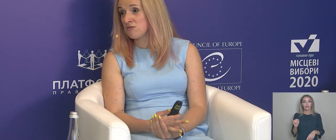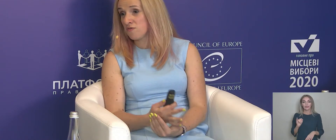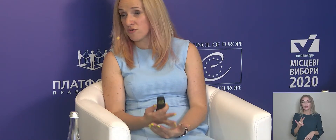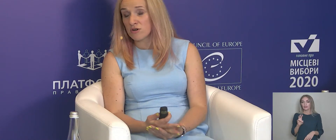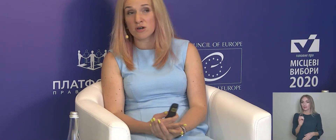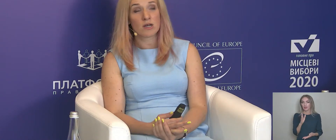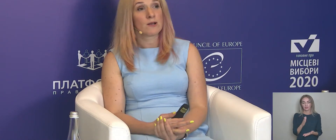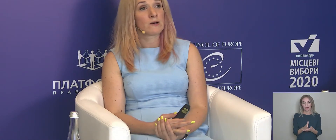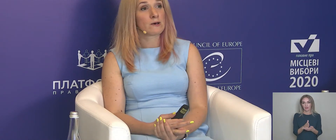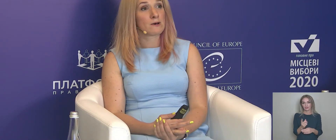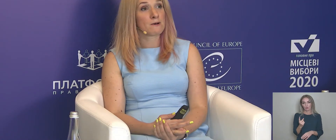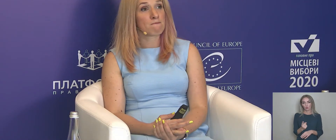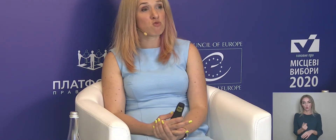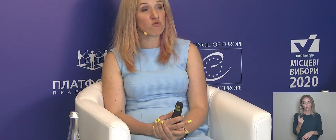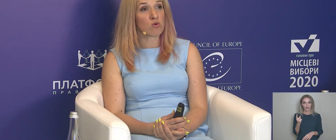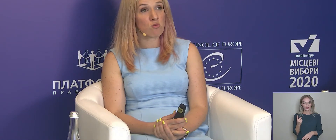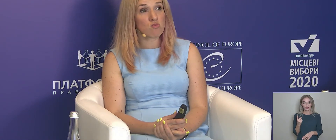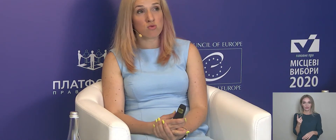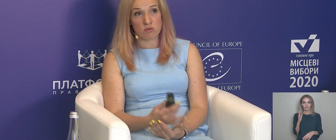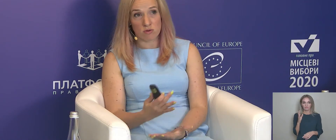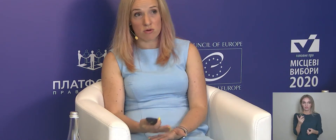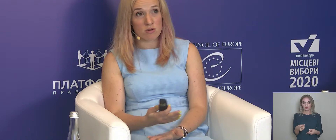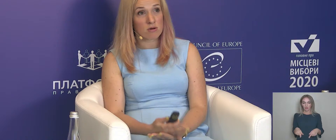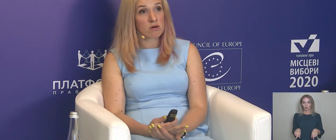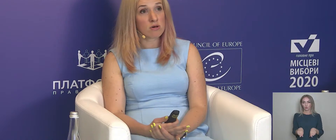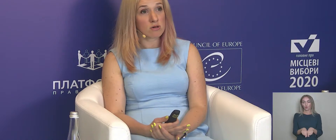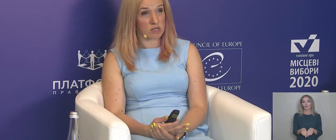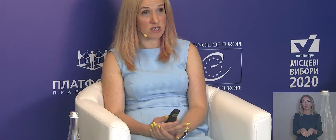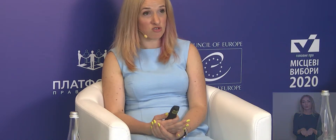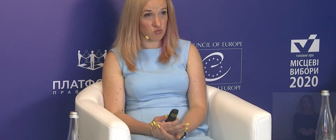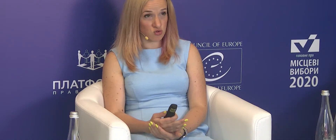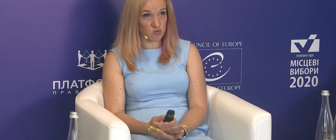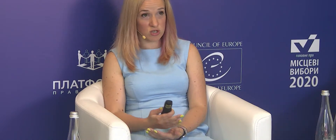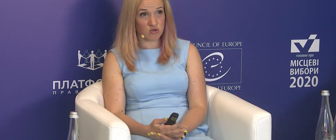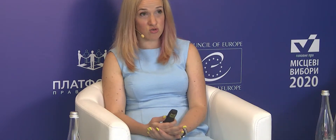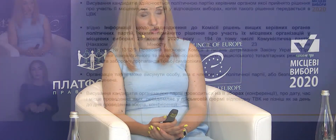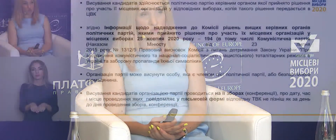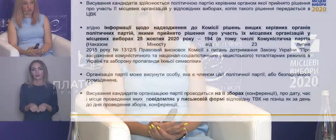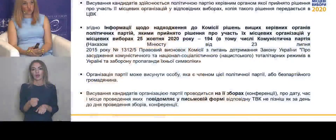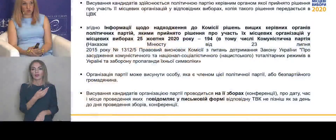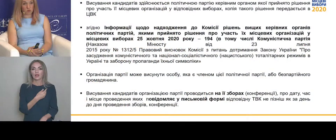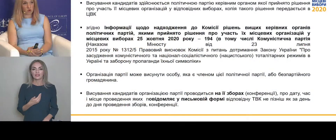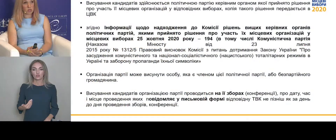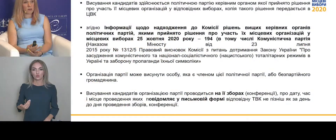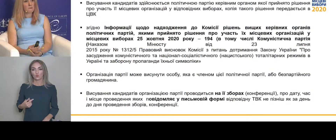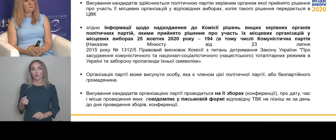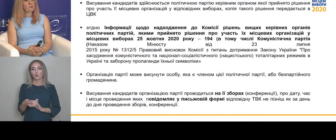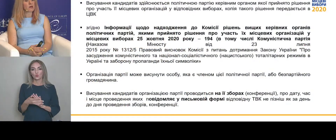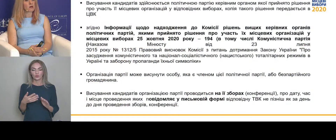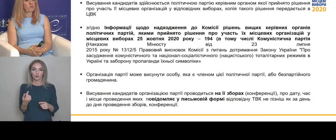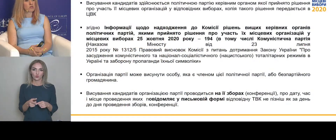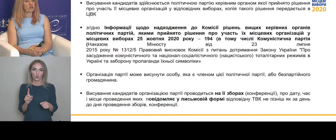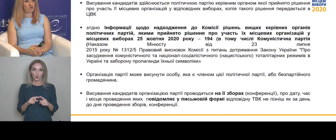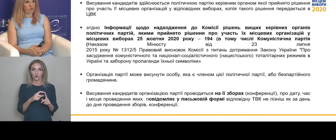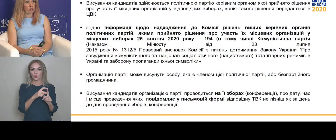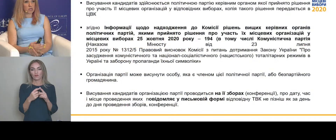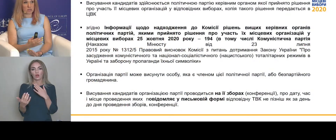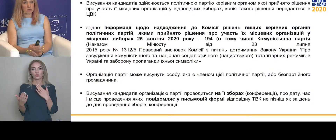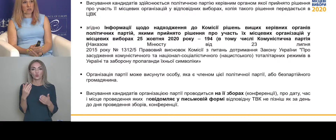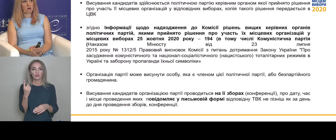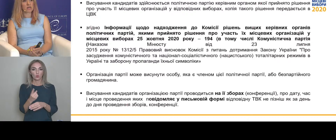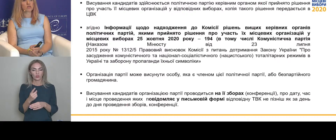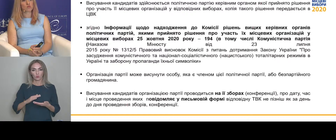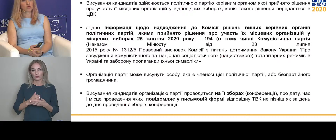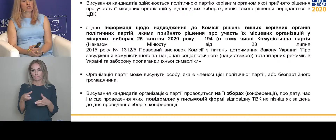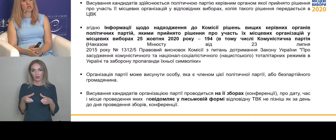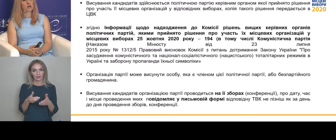So well, they can submit requests to participate just because they are not banned formally